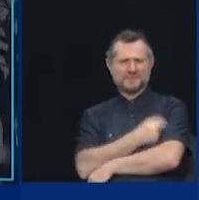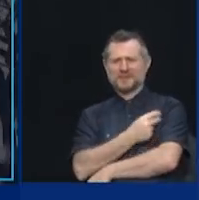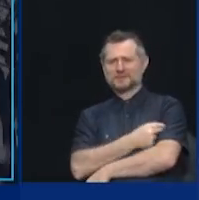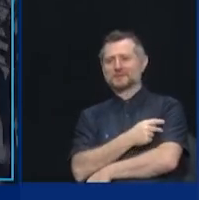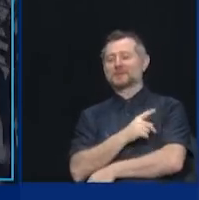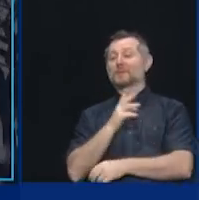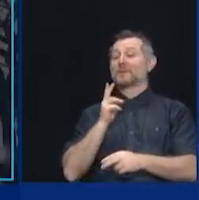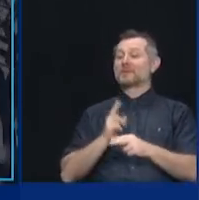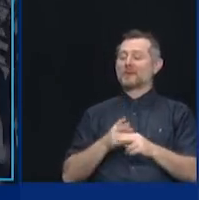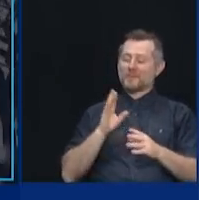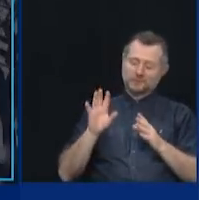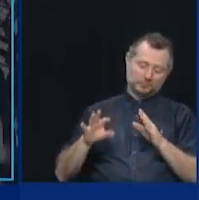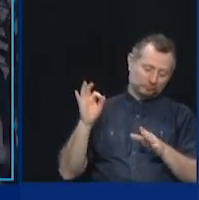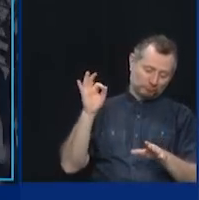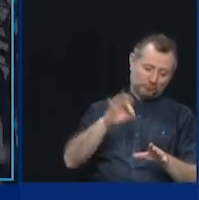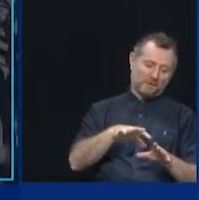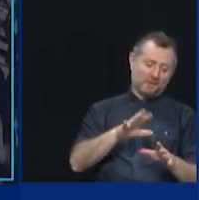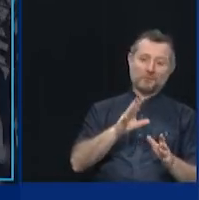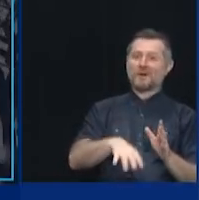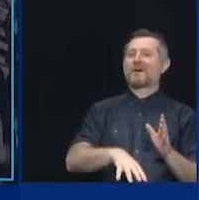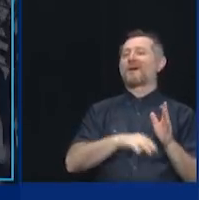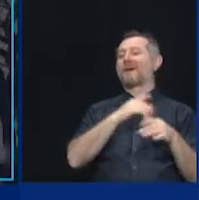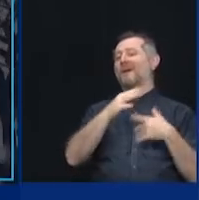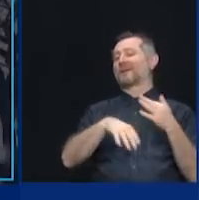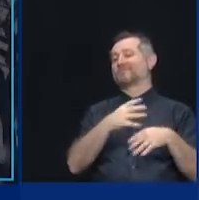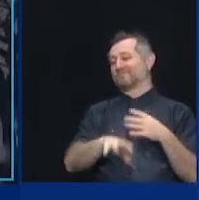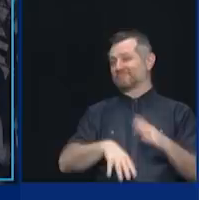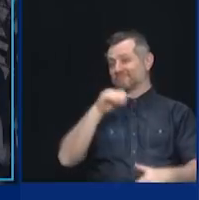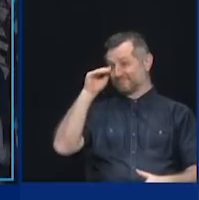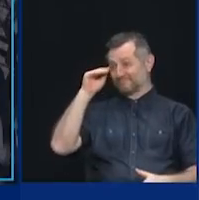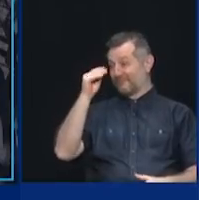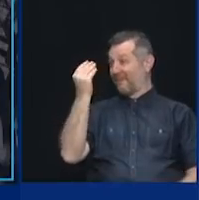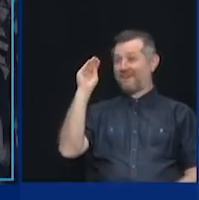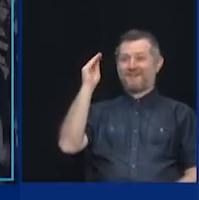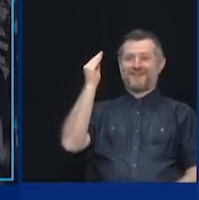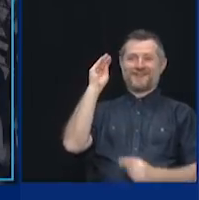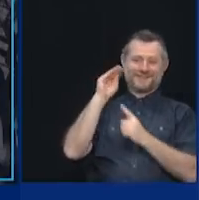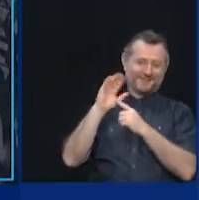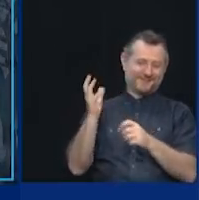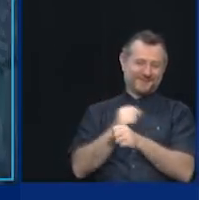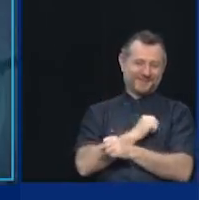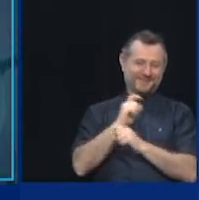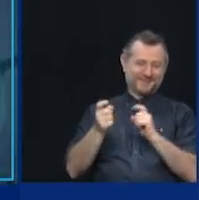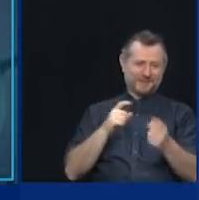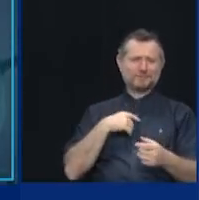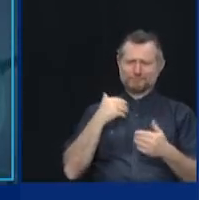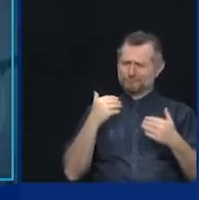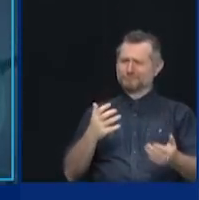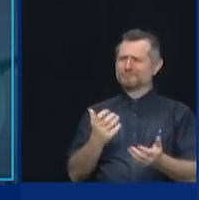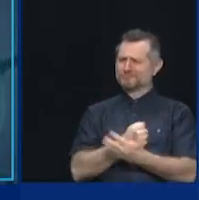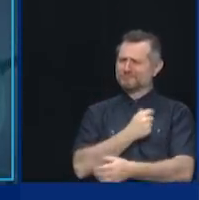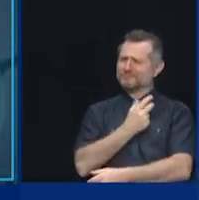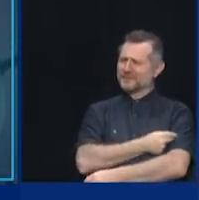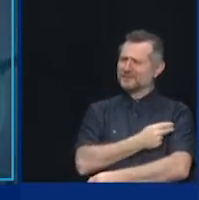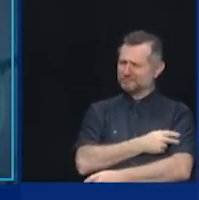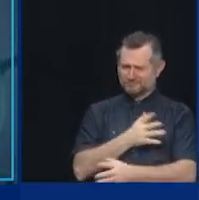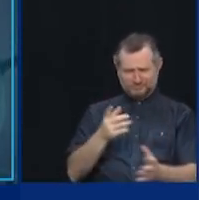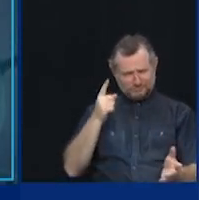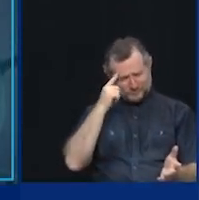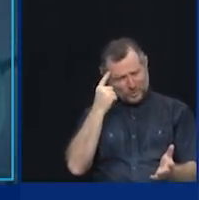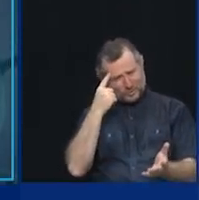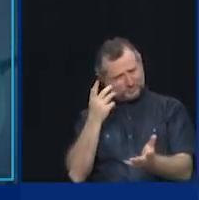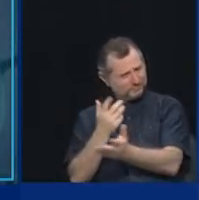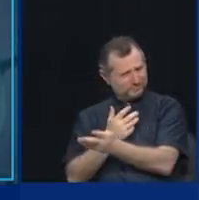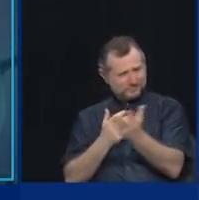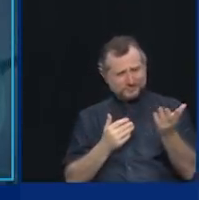raffle, and try to win a full scholarship. But get the vaccine anyway because it's just smart. And